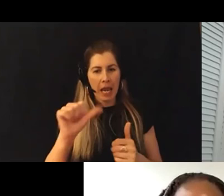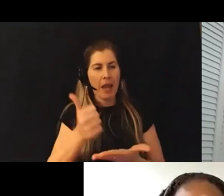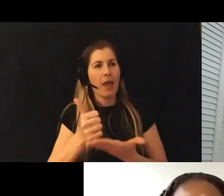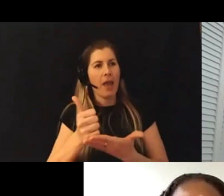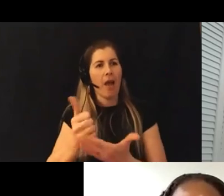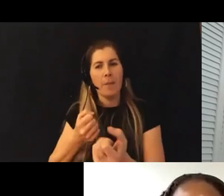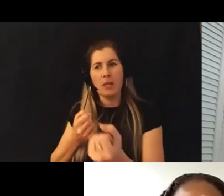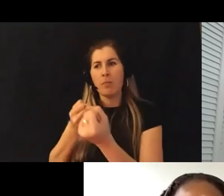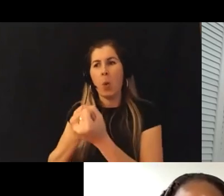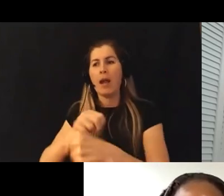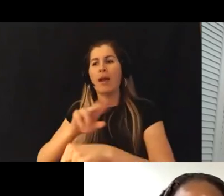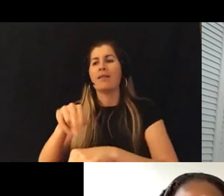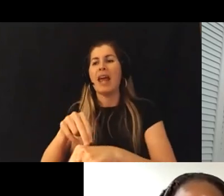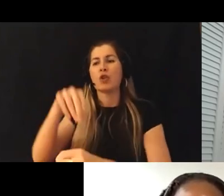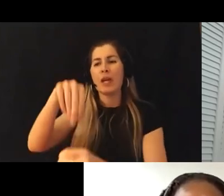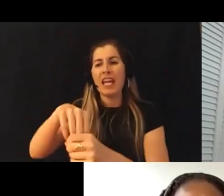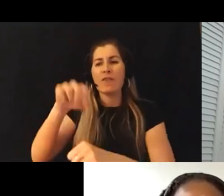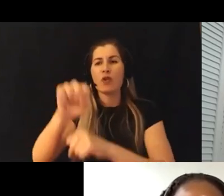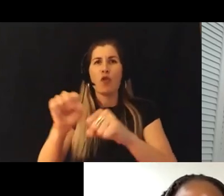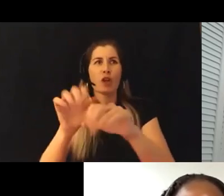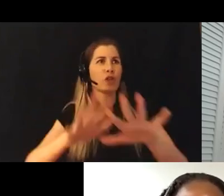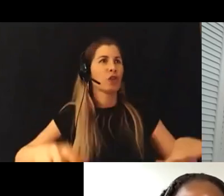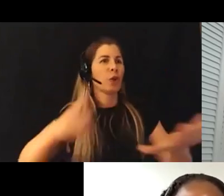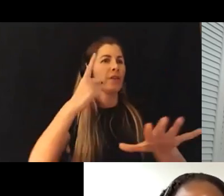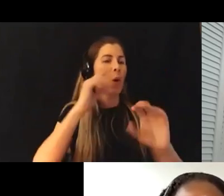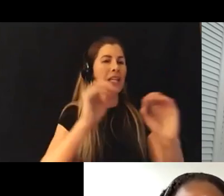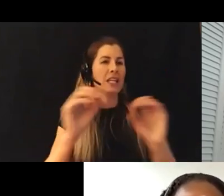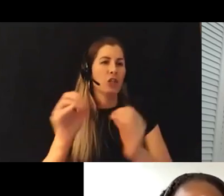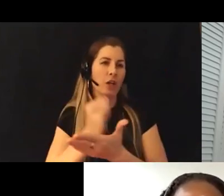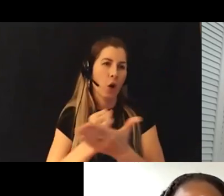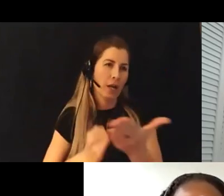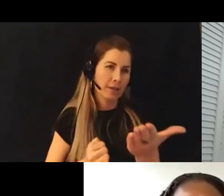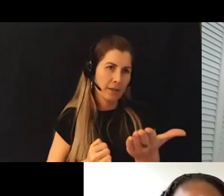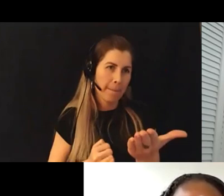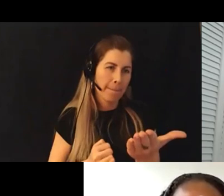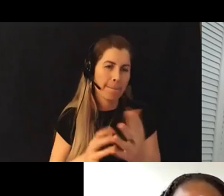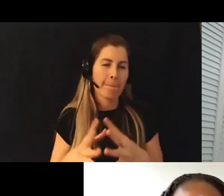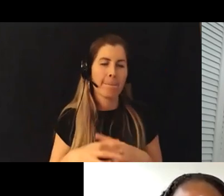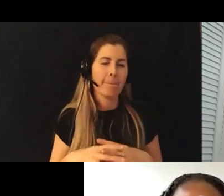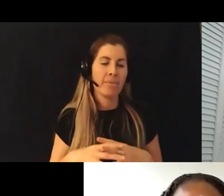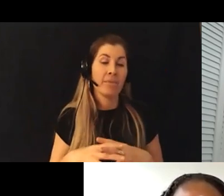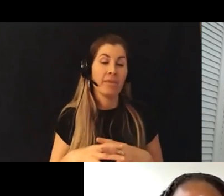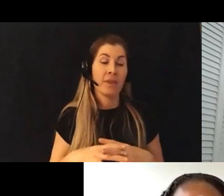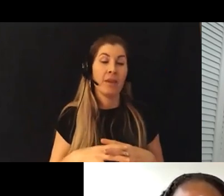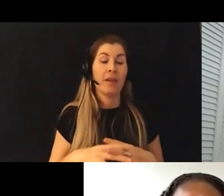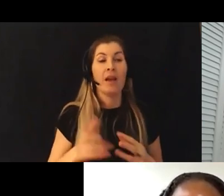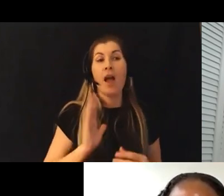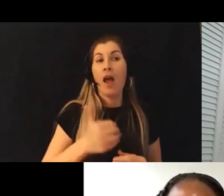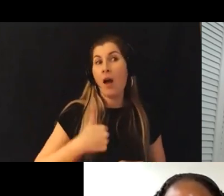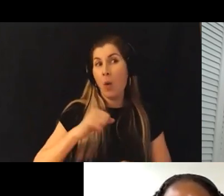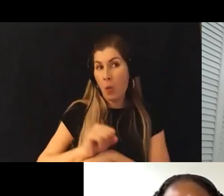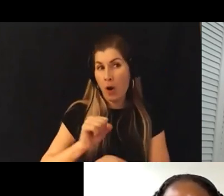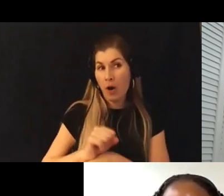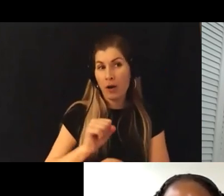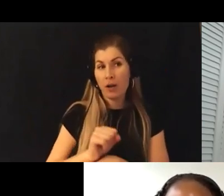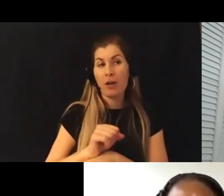support a national infrastructure for teaching artists. For the work that we do for the arts ed